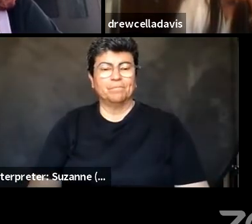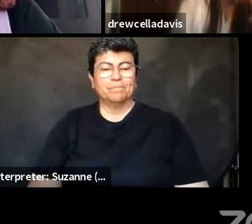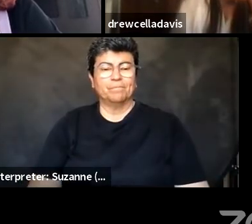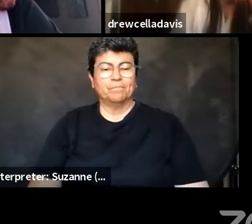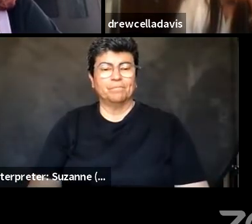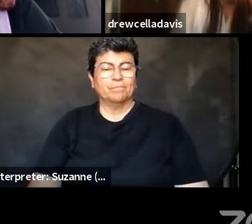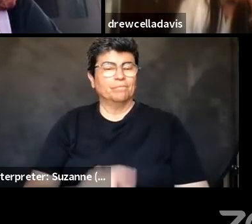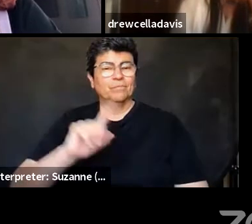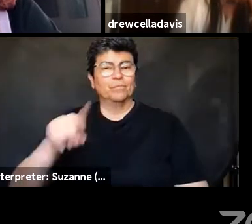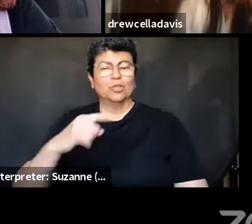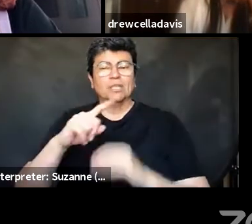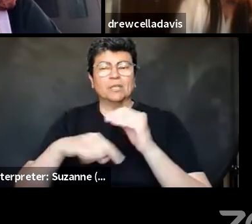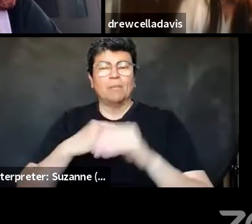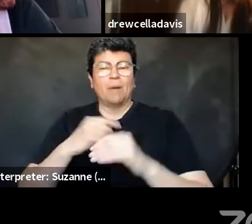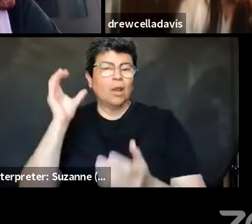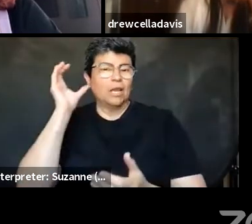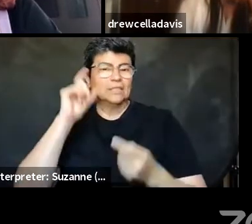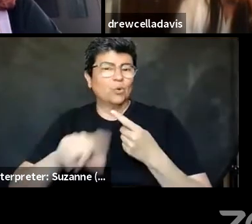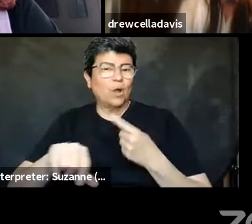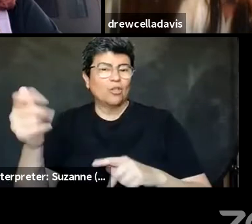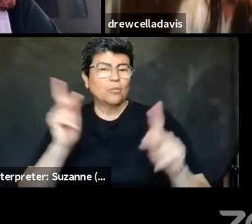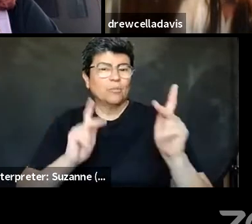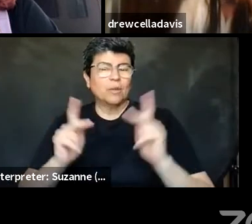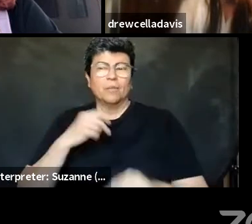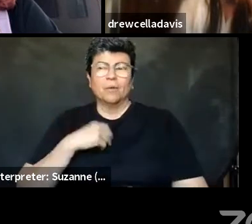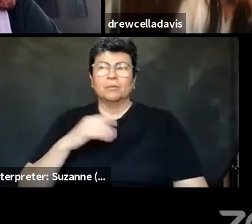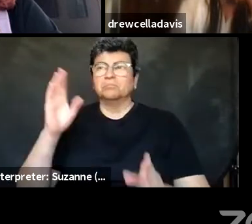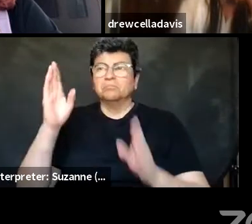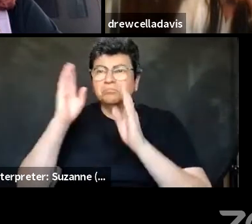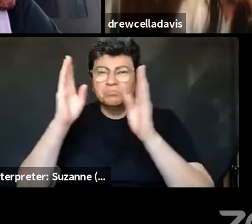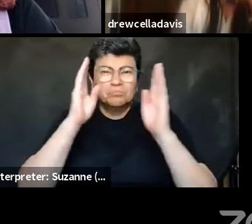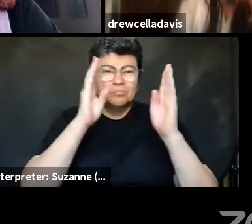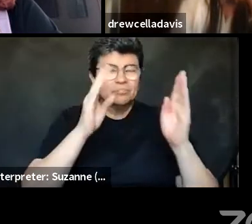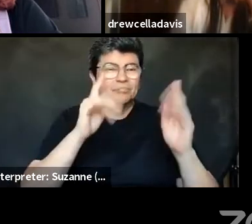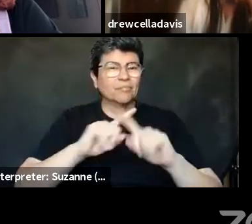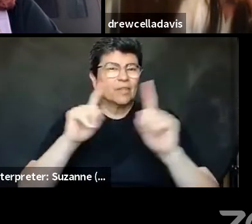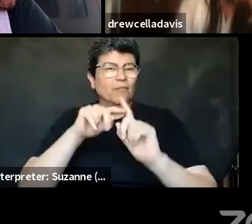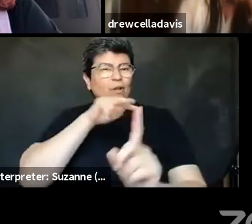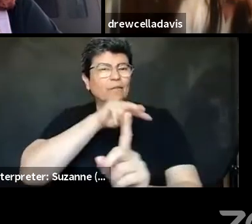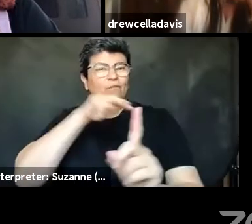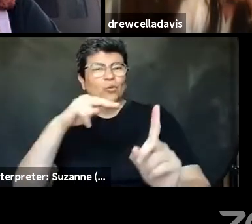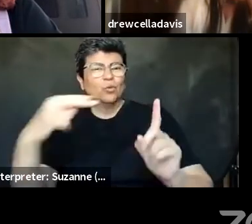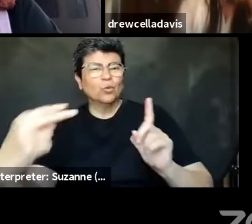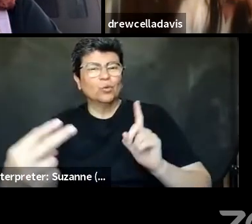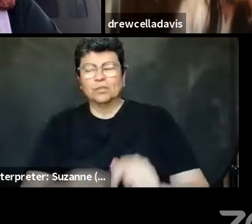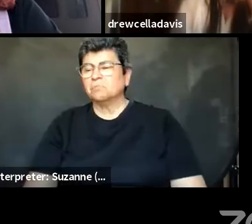just about listening to others and seeing different points of view and